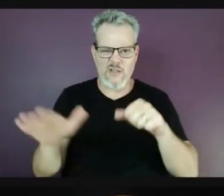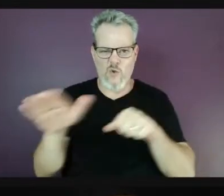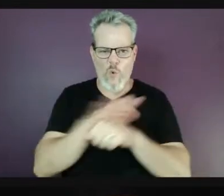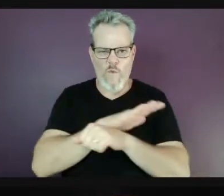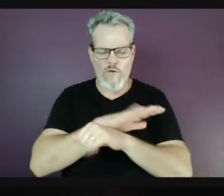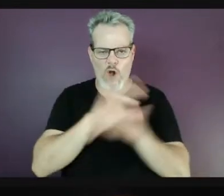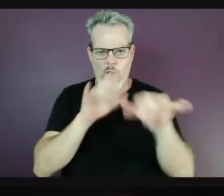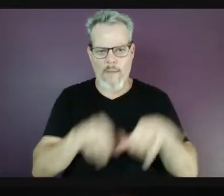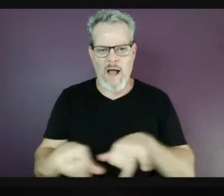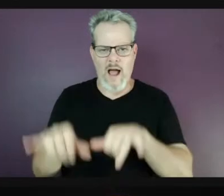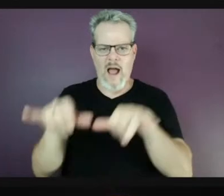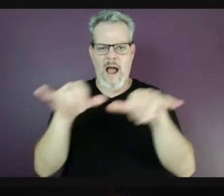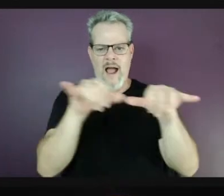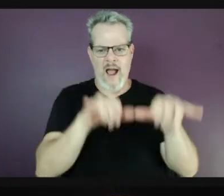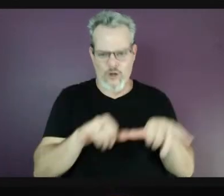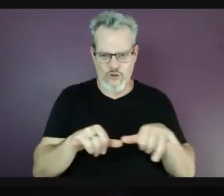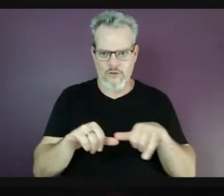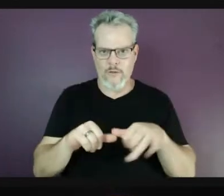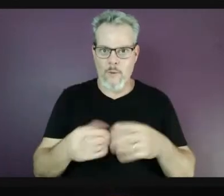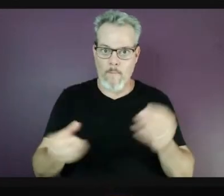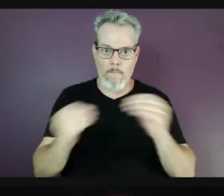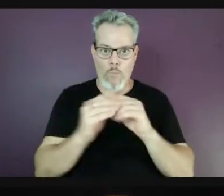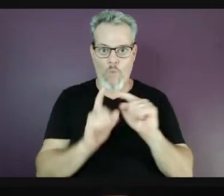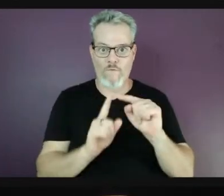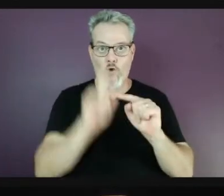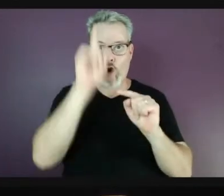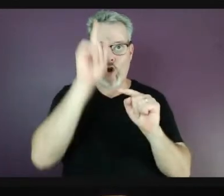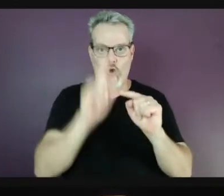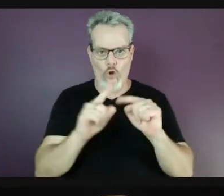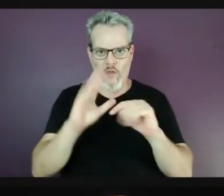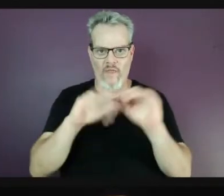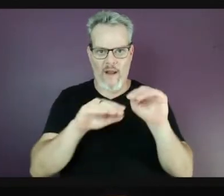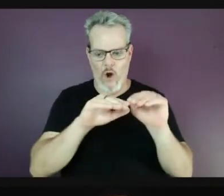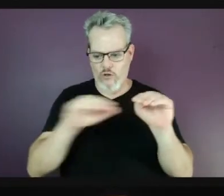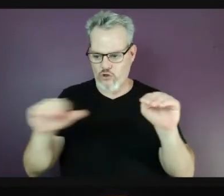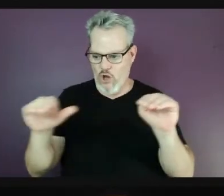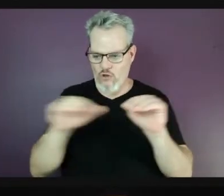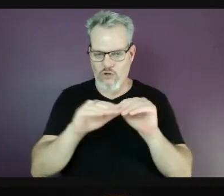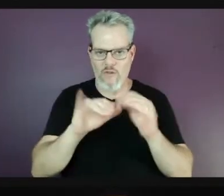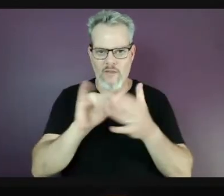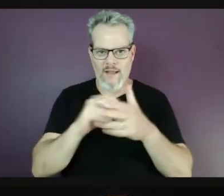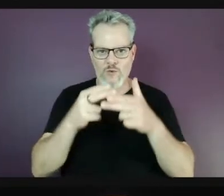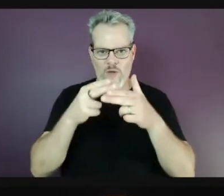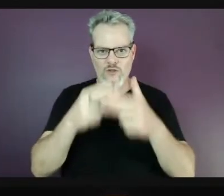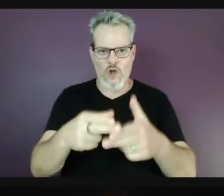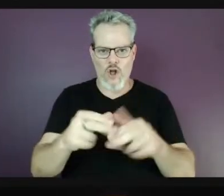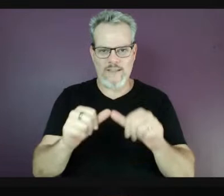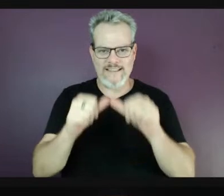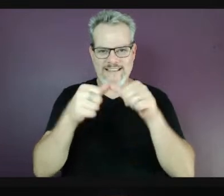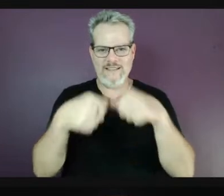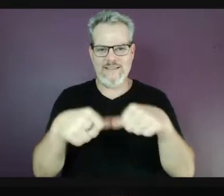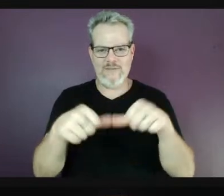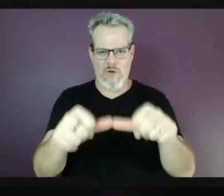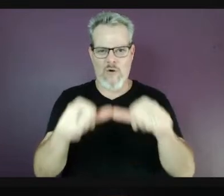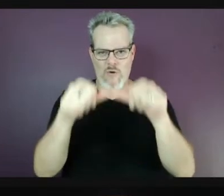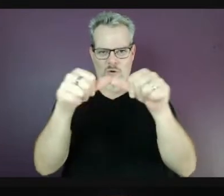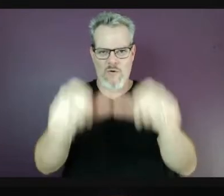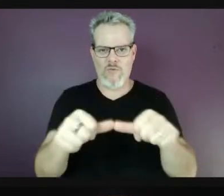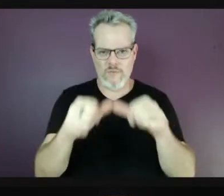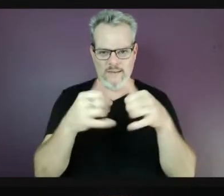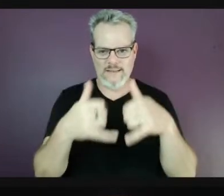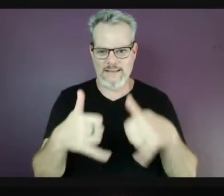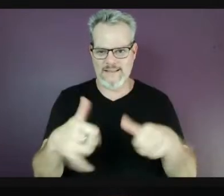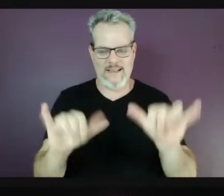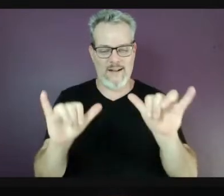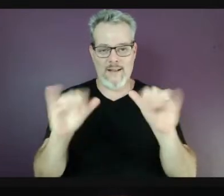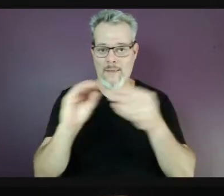Overall, it's still much more vertical than it is horizontal, which is why we say this intrusion is still ongoing. And the rates haven't